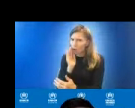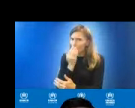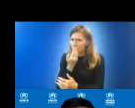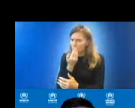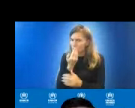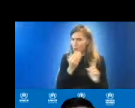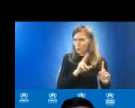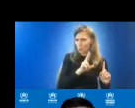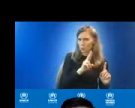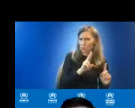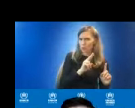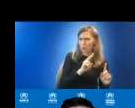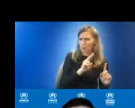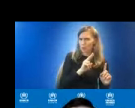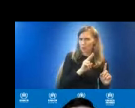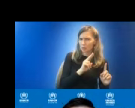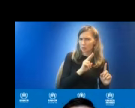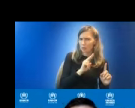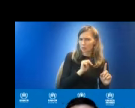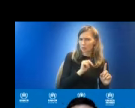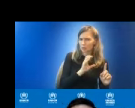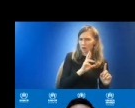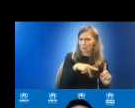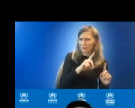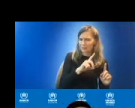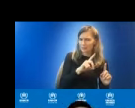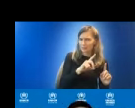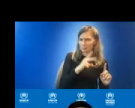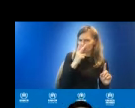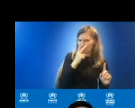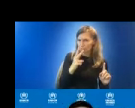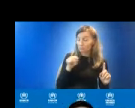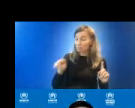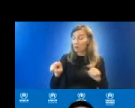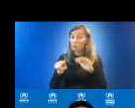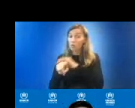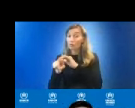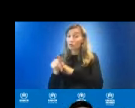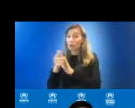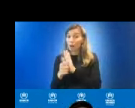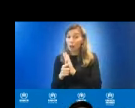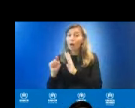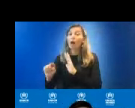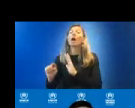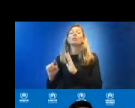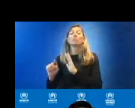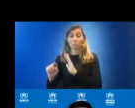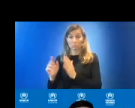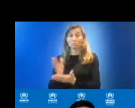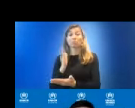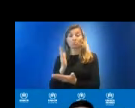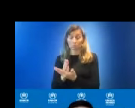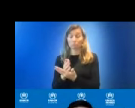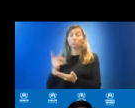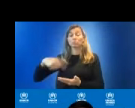saw in our operation in the field that the refugee law had guaranteed the rights of refugees to receive equal